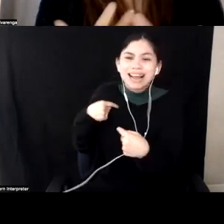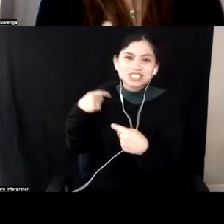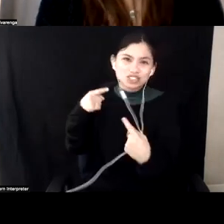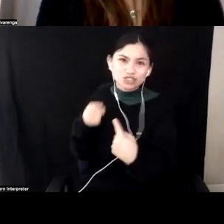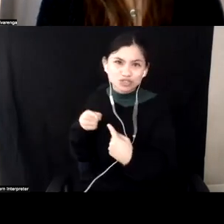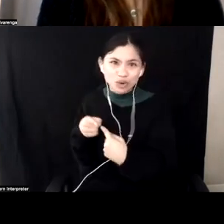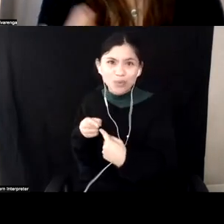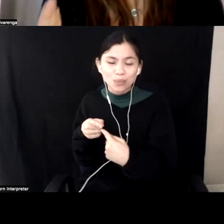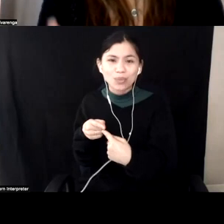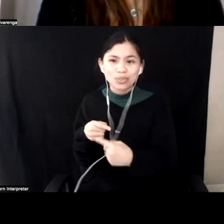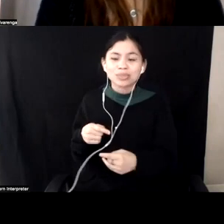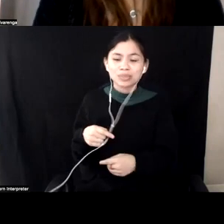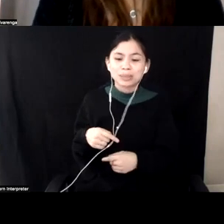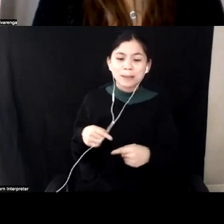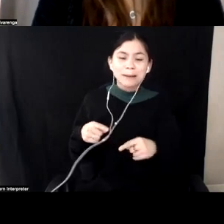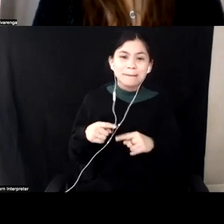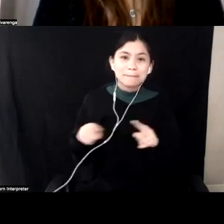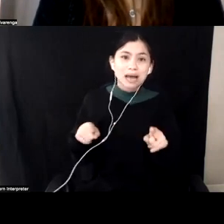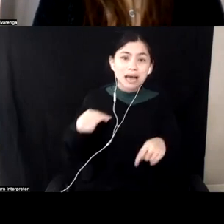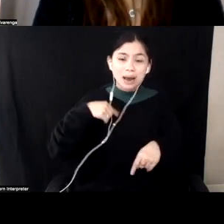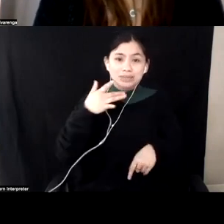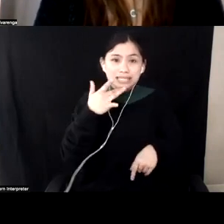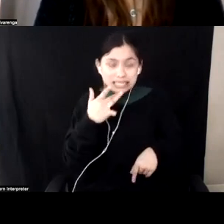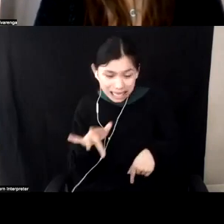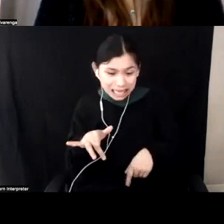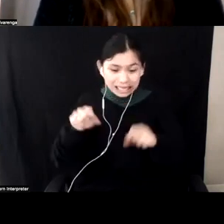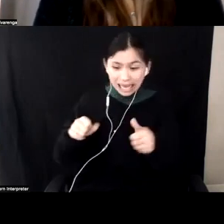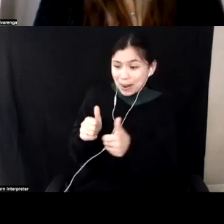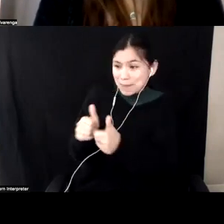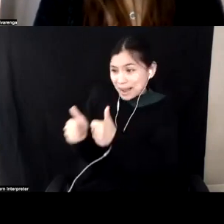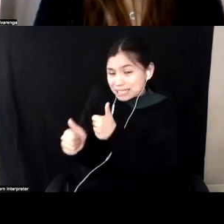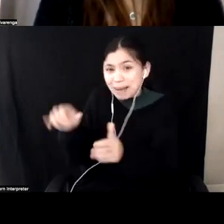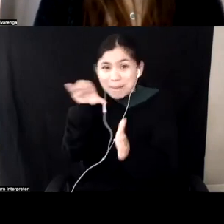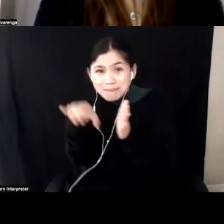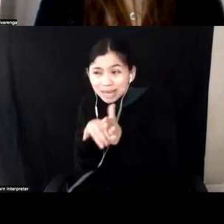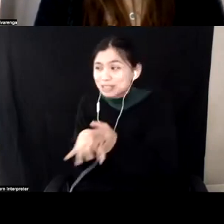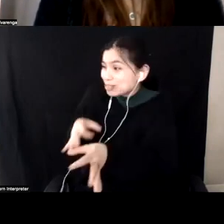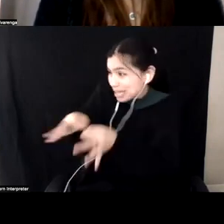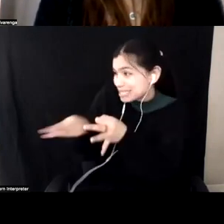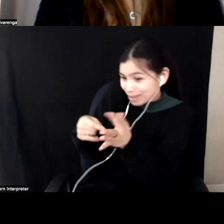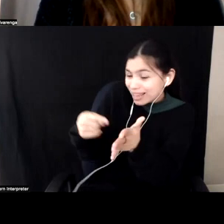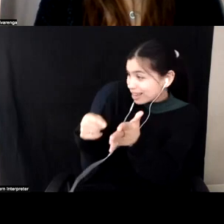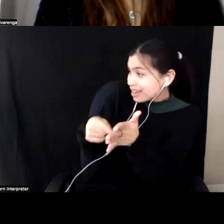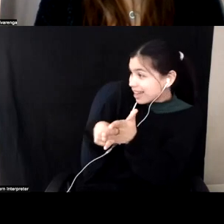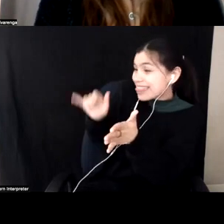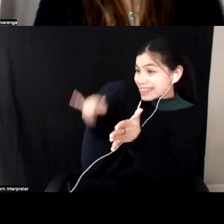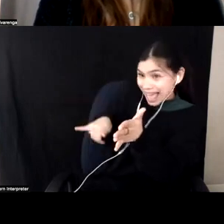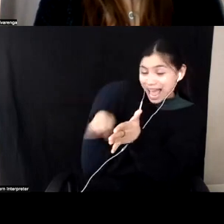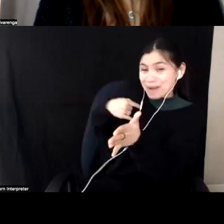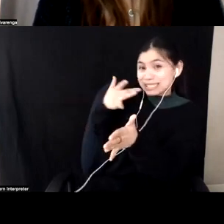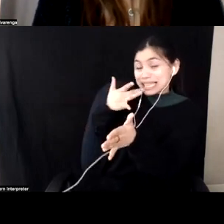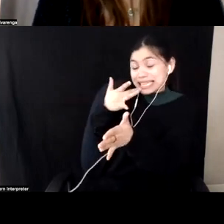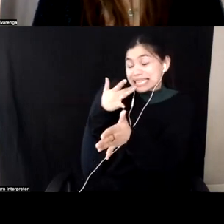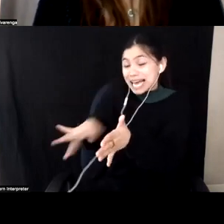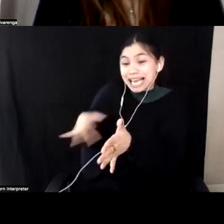Now, luckily, we were able to kind of get by with a lot of pictures, and we were lucky to find